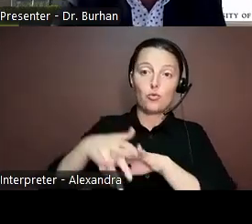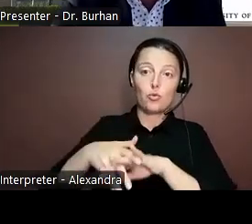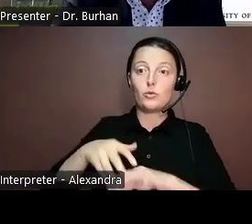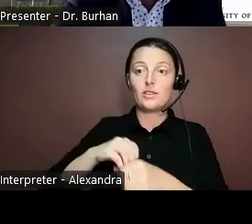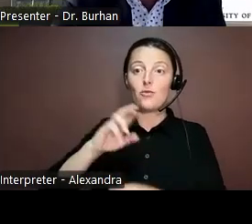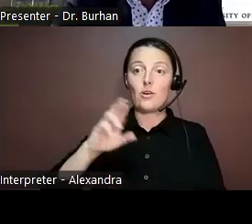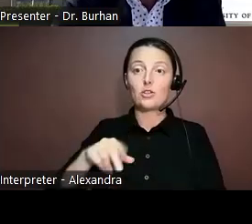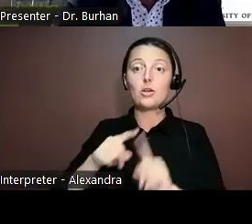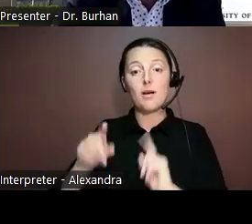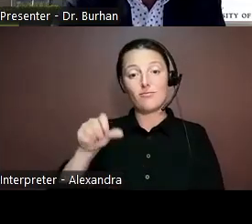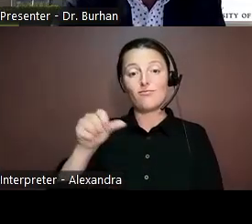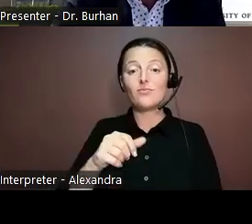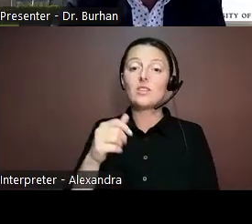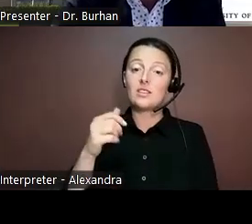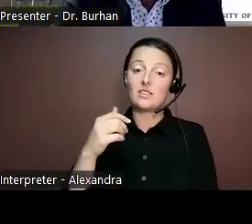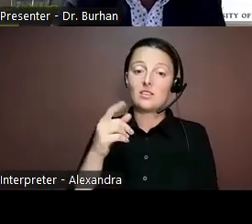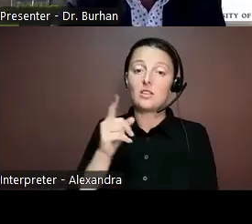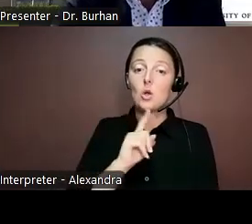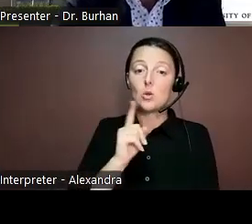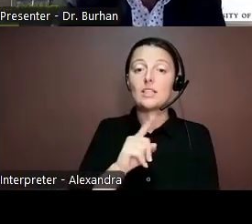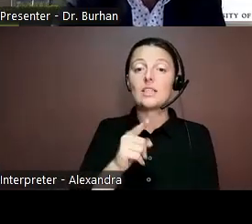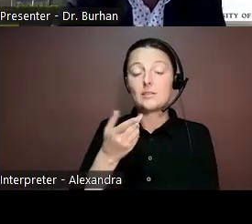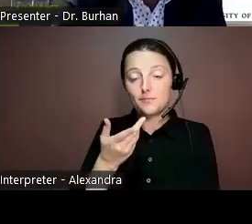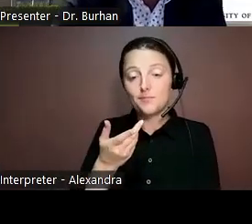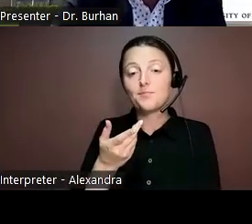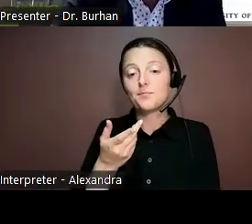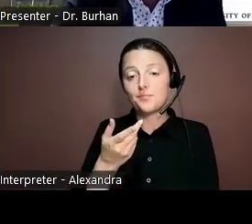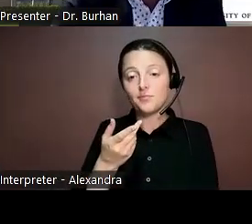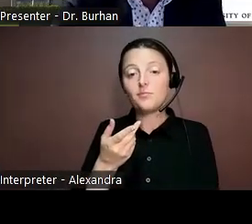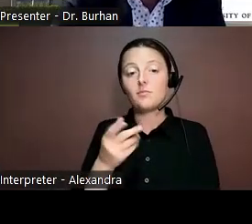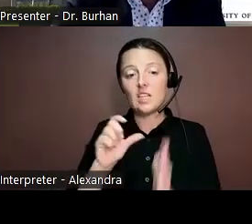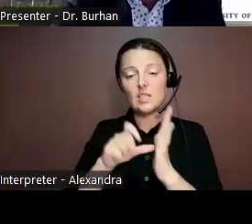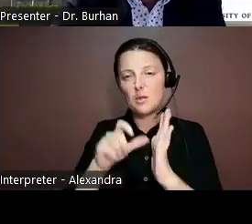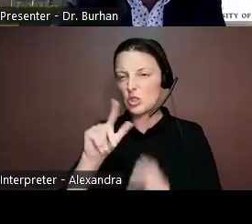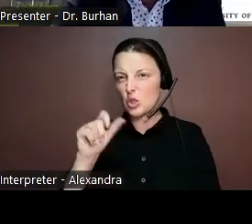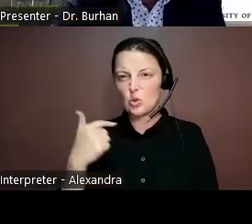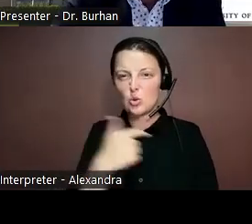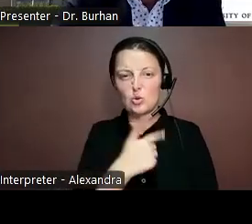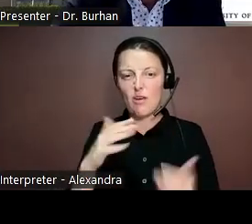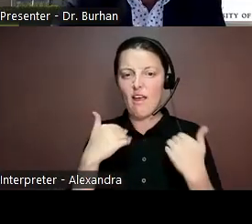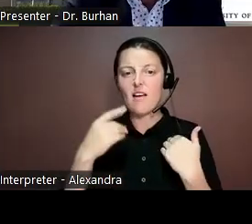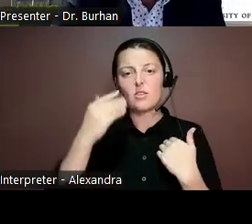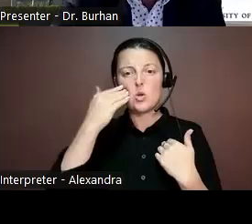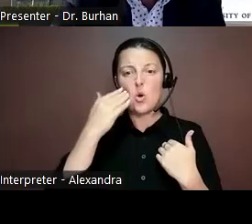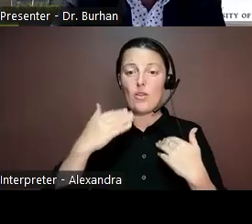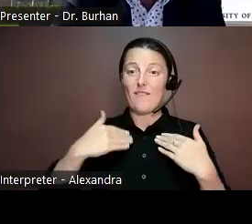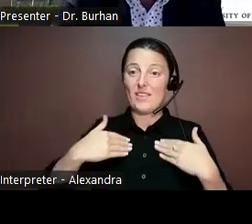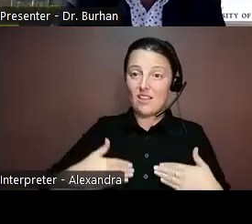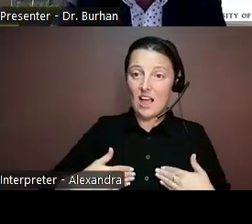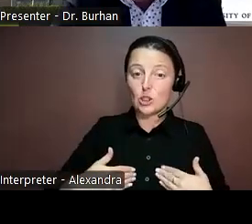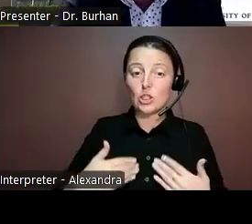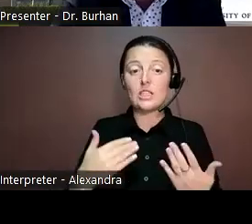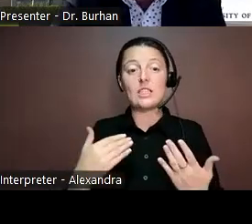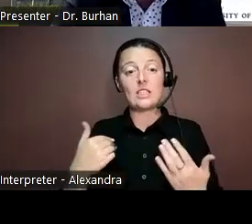looking at how people fare in physiologically. We have biomarkers to look at. We have, physiological markers.